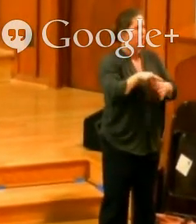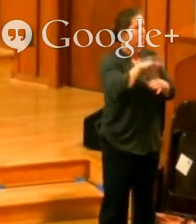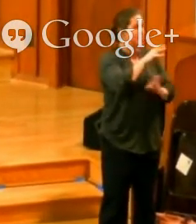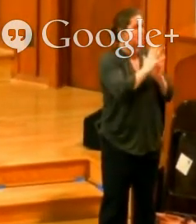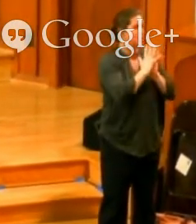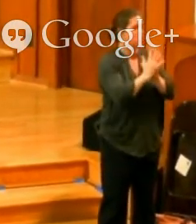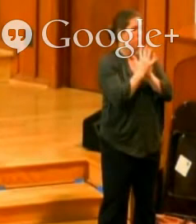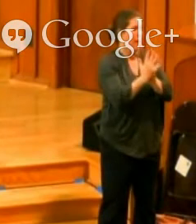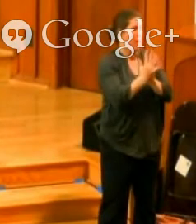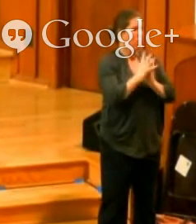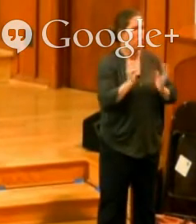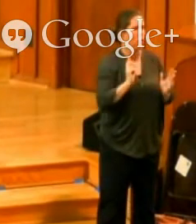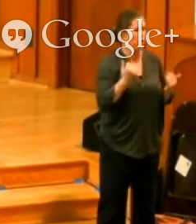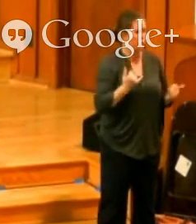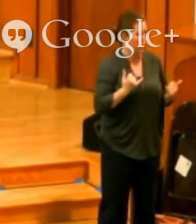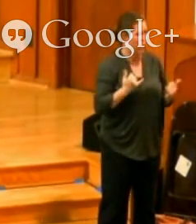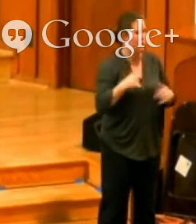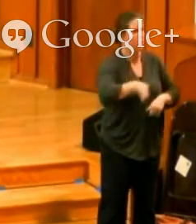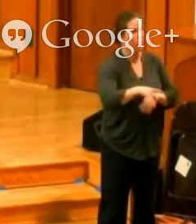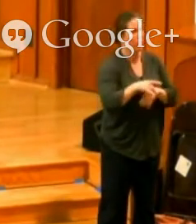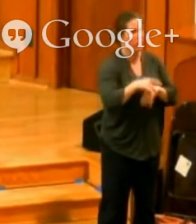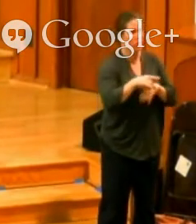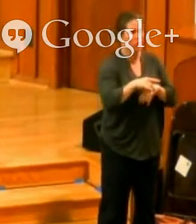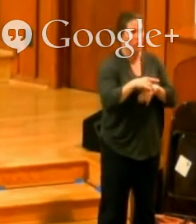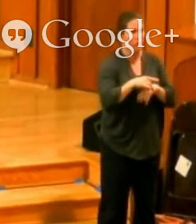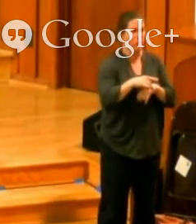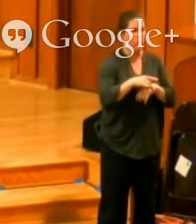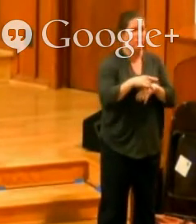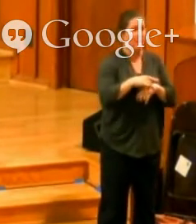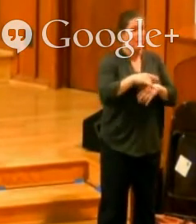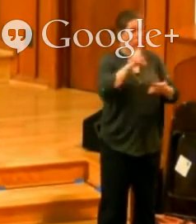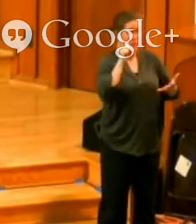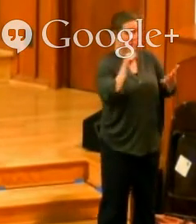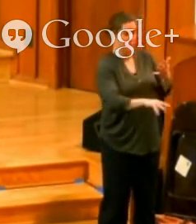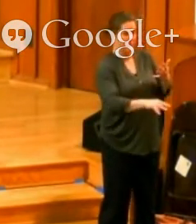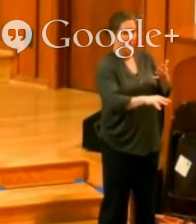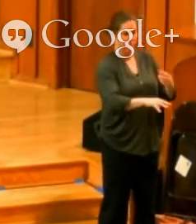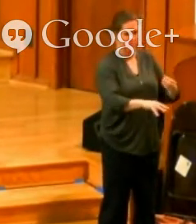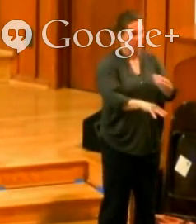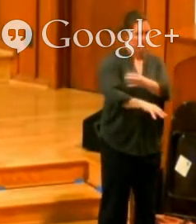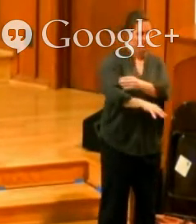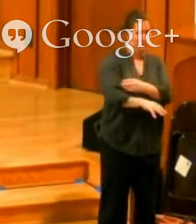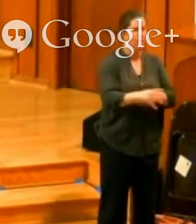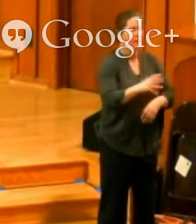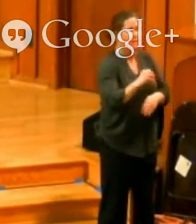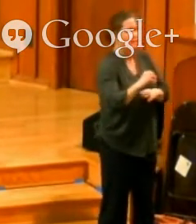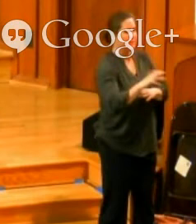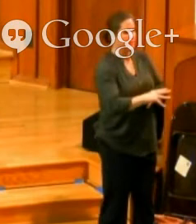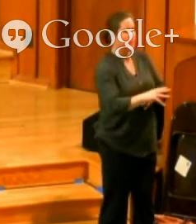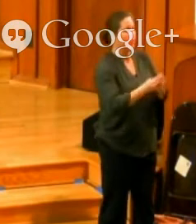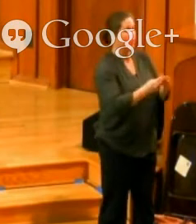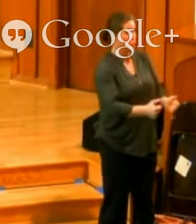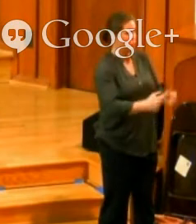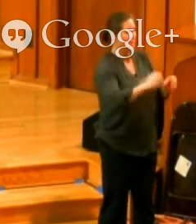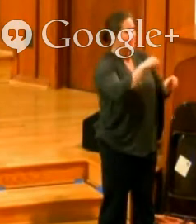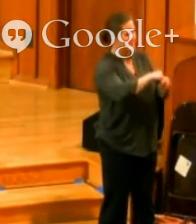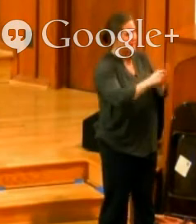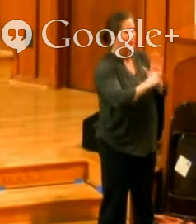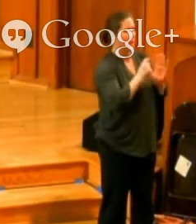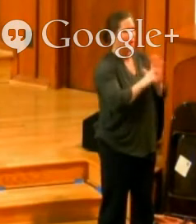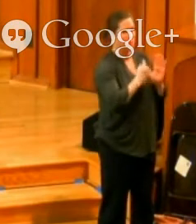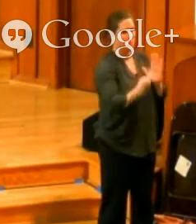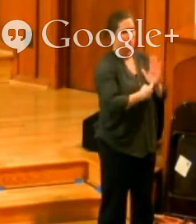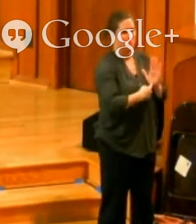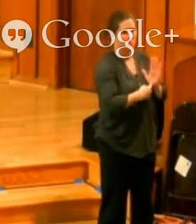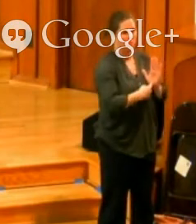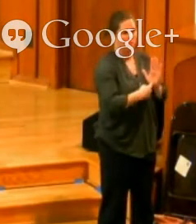earth. So he's giving the solution, and that solution is found in what, everyone? In the gospel. And it's saying,